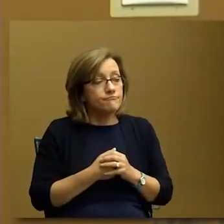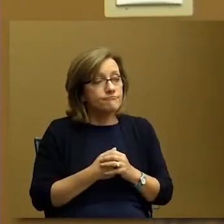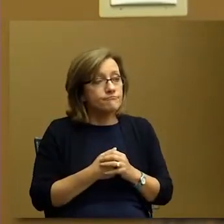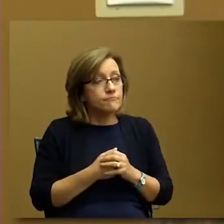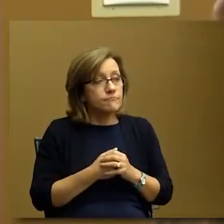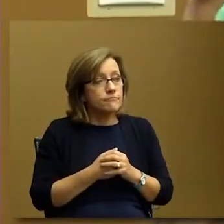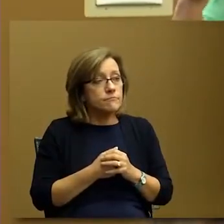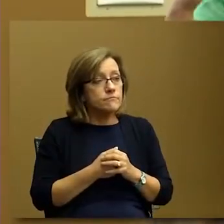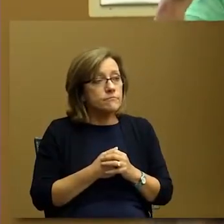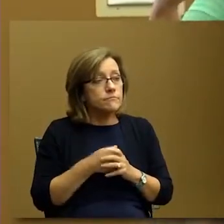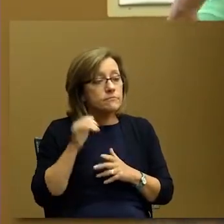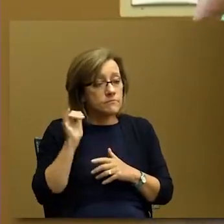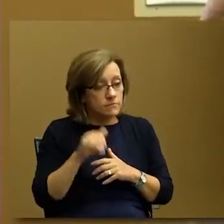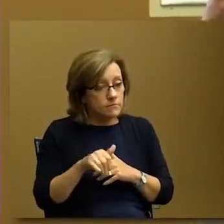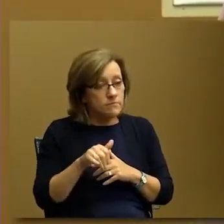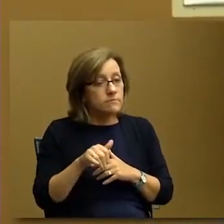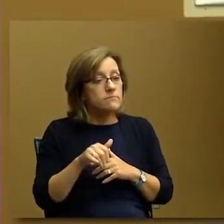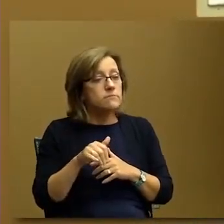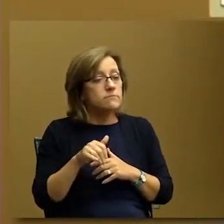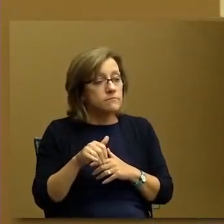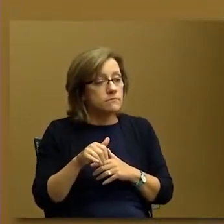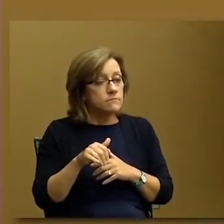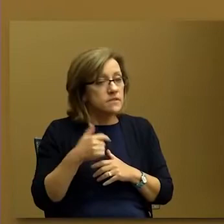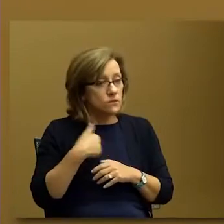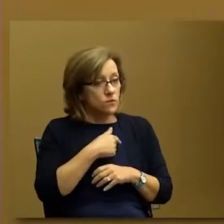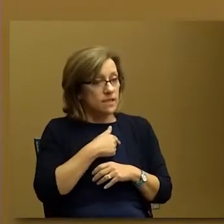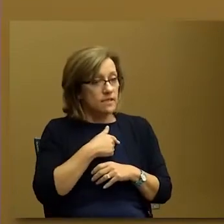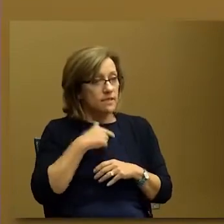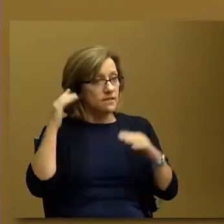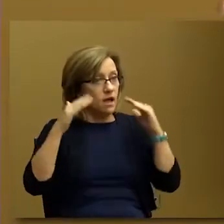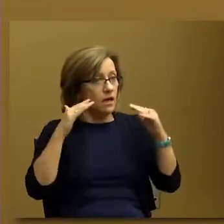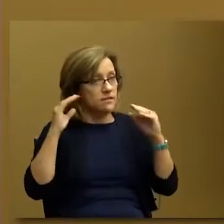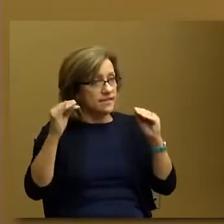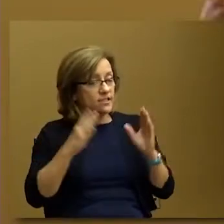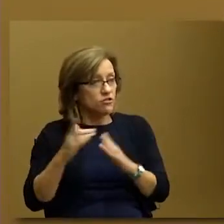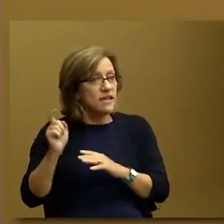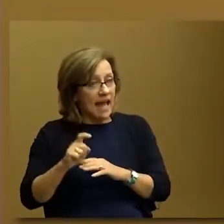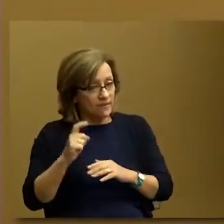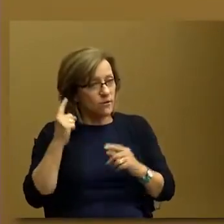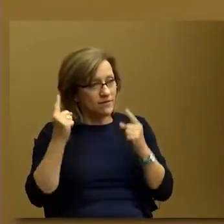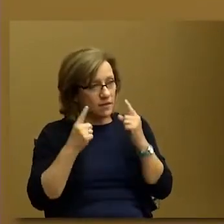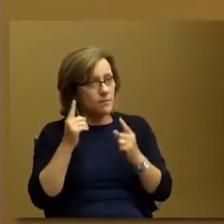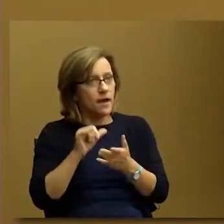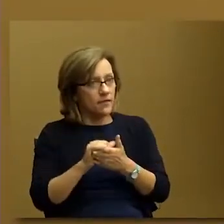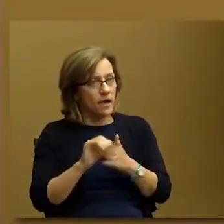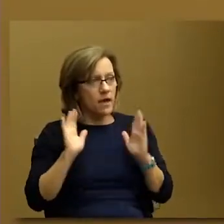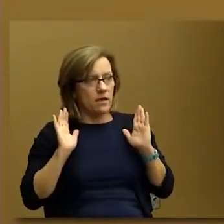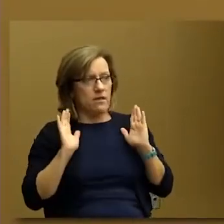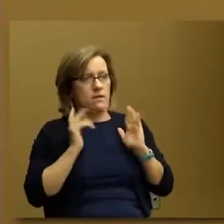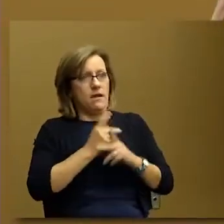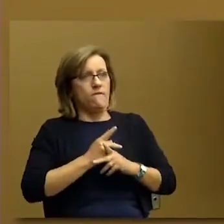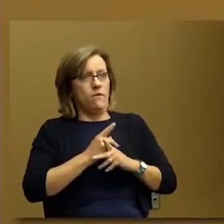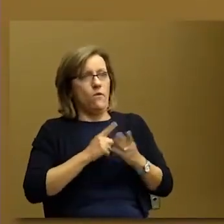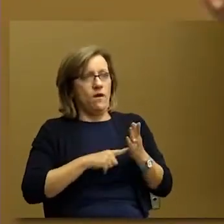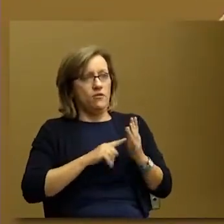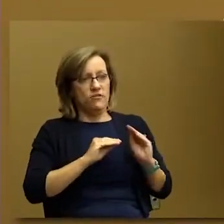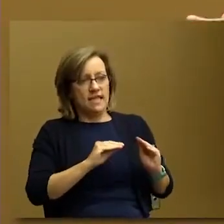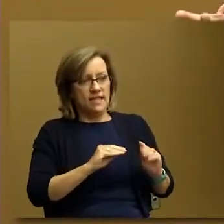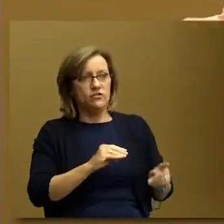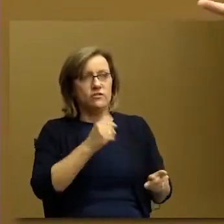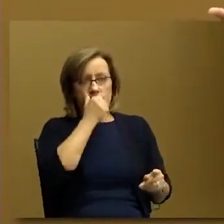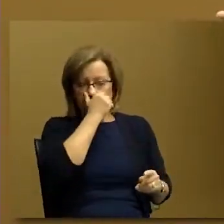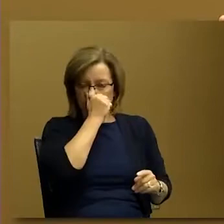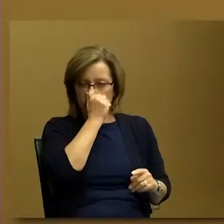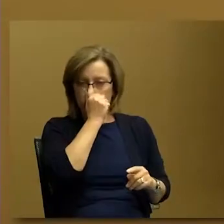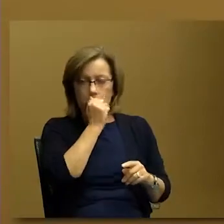So those are the things that we have to think about. I'm kind of bleeding into this afternoon where we start talking about what do you do